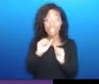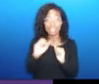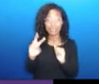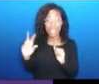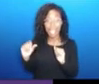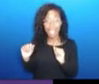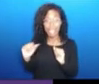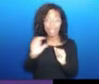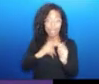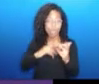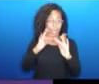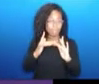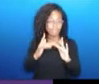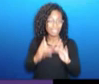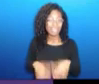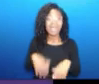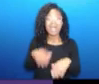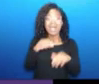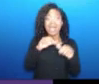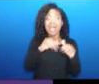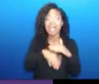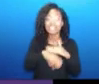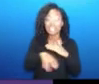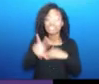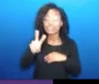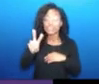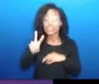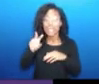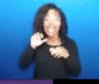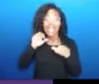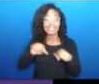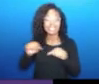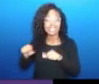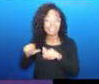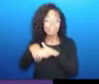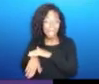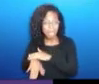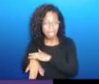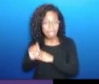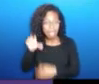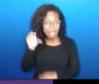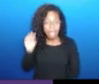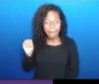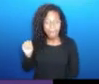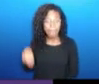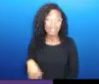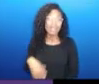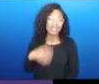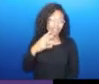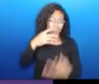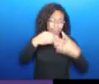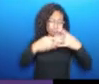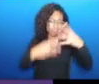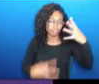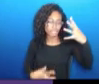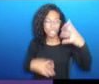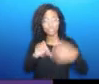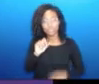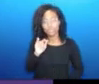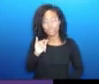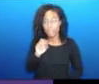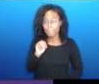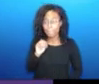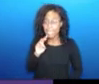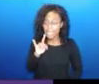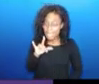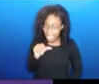accessstoaccessibility.com. Any of our social media platforms that are listed here, or